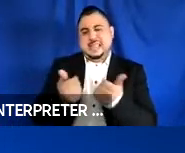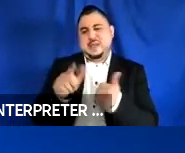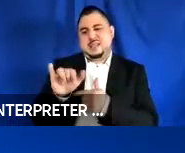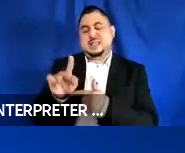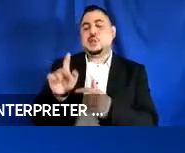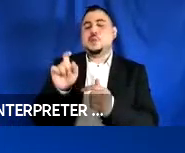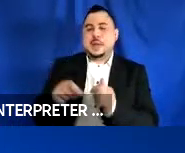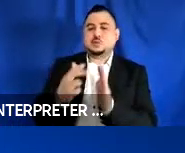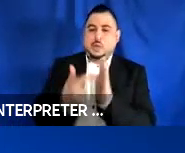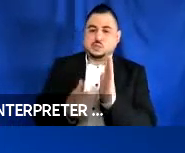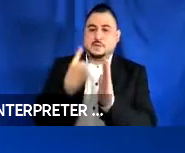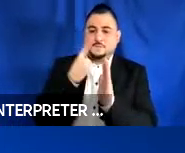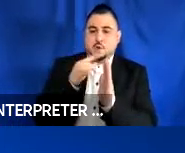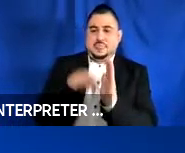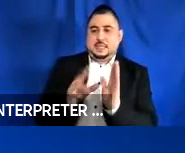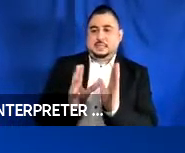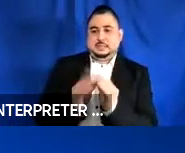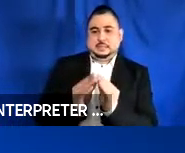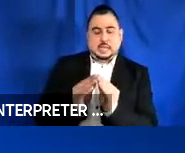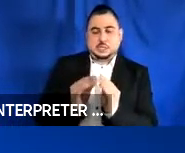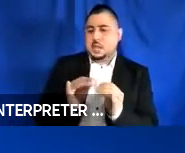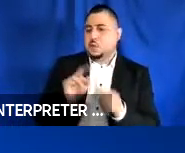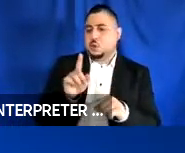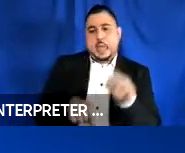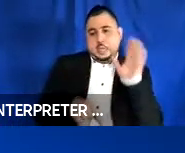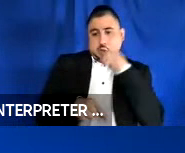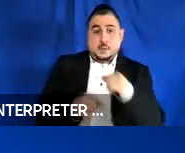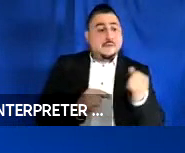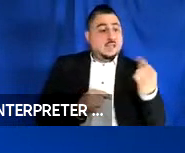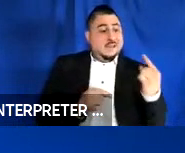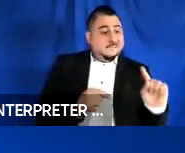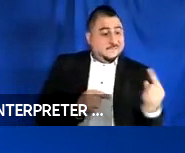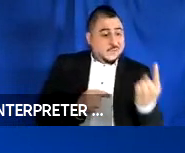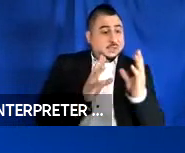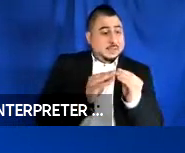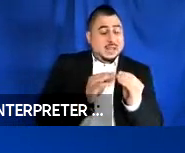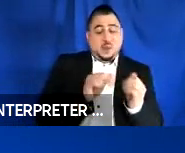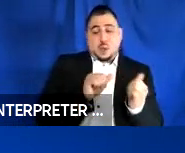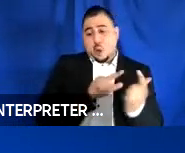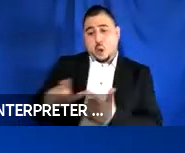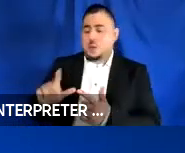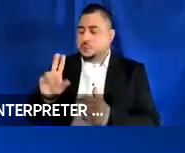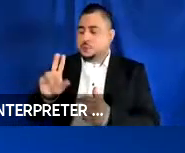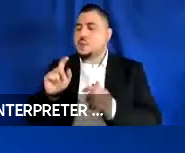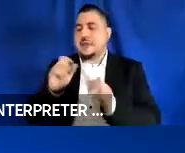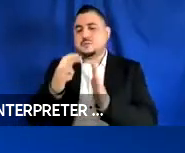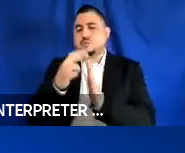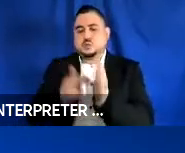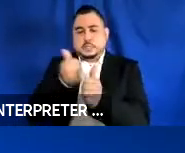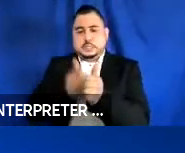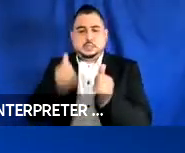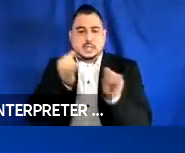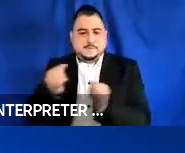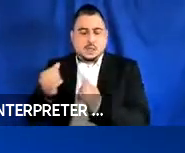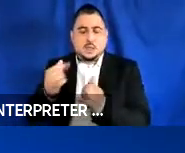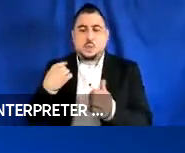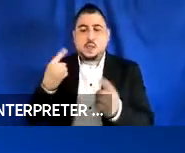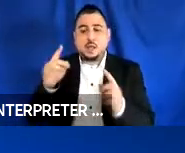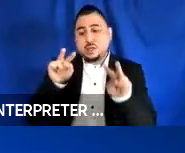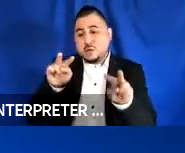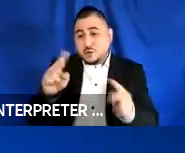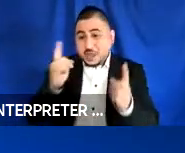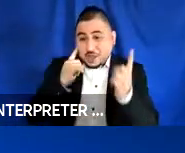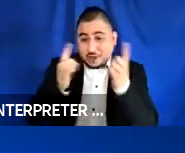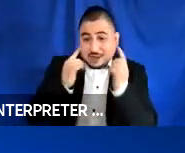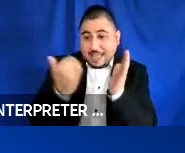the sessions you want to attend. You can't assume that if you registered for one, then you registered for them all. We're looking forward to hearing from you again in